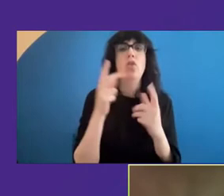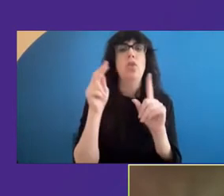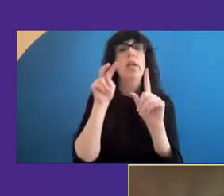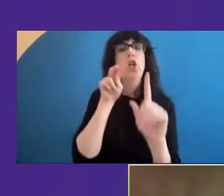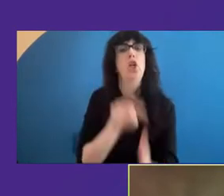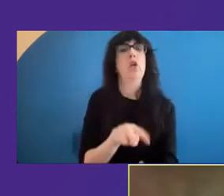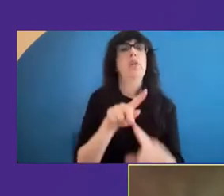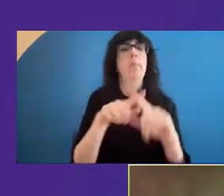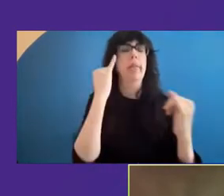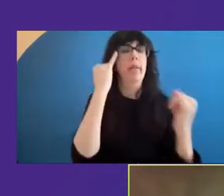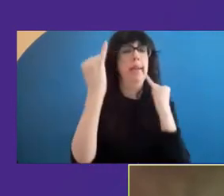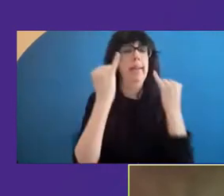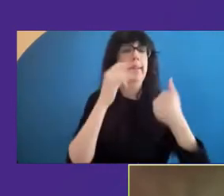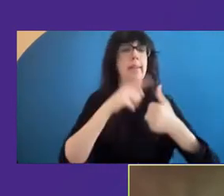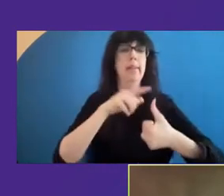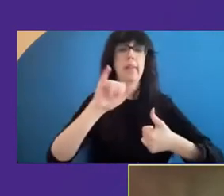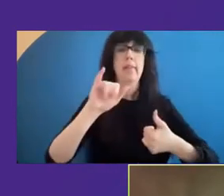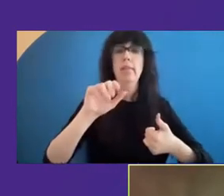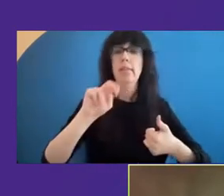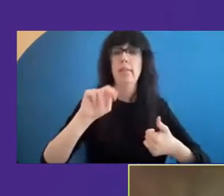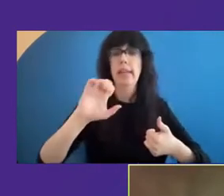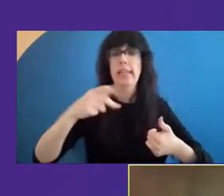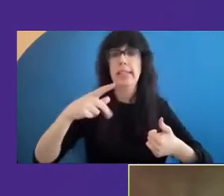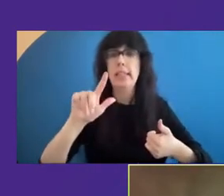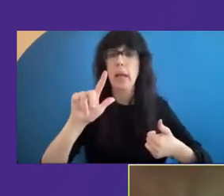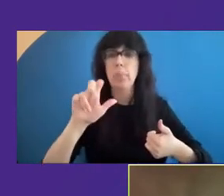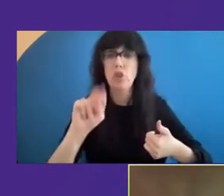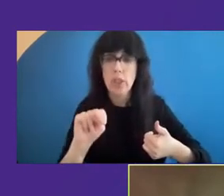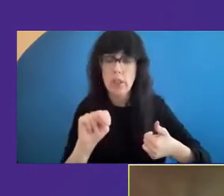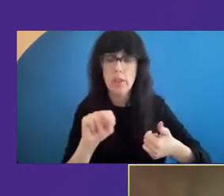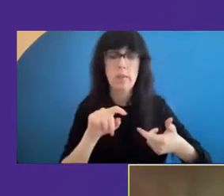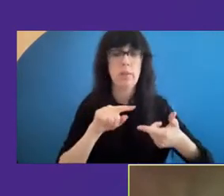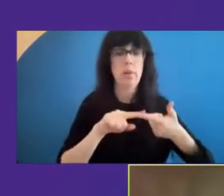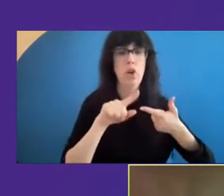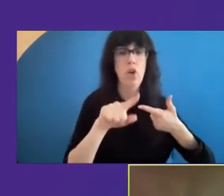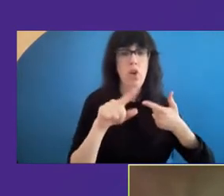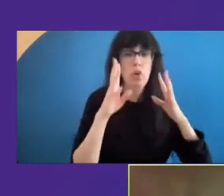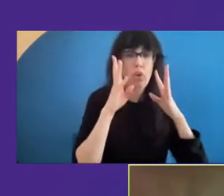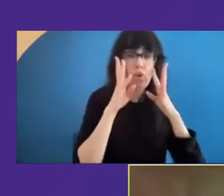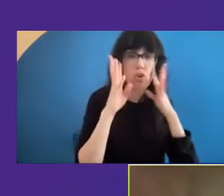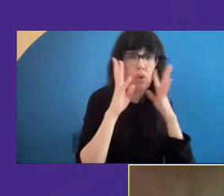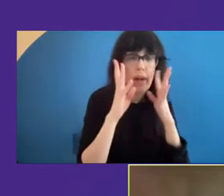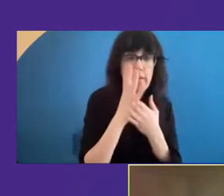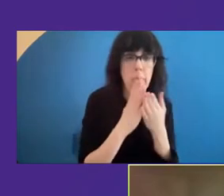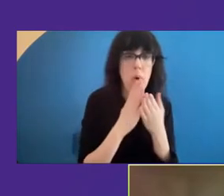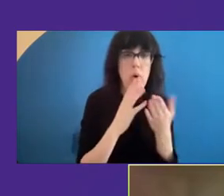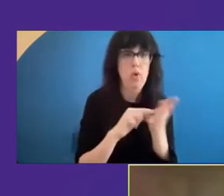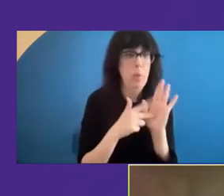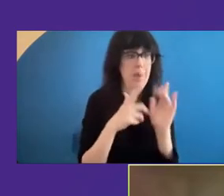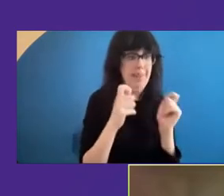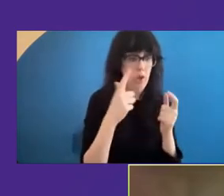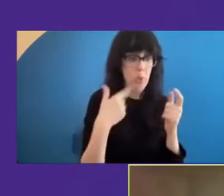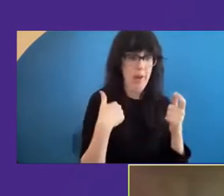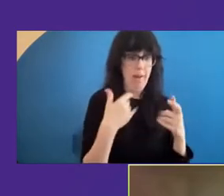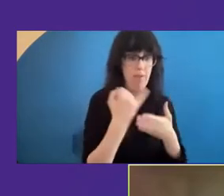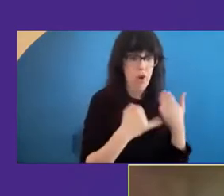inception of your creative piece. So if you're going to bring a work to stage,